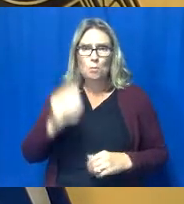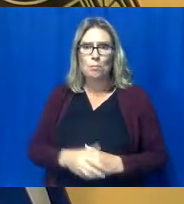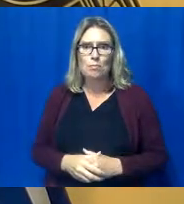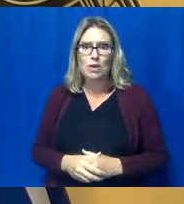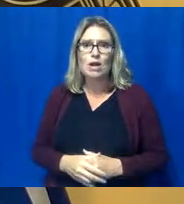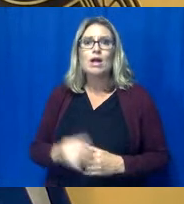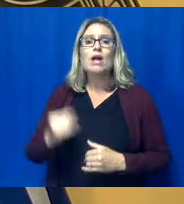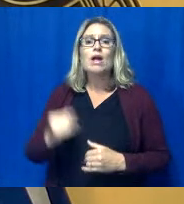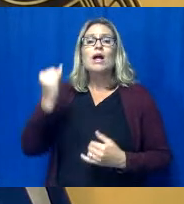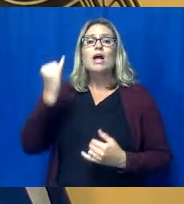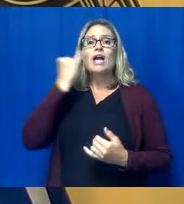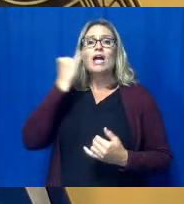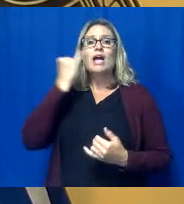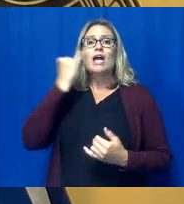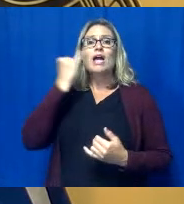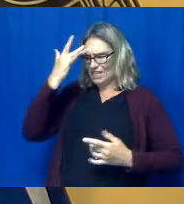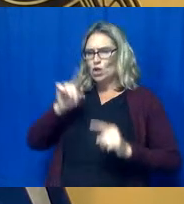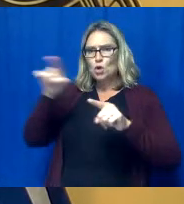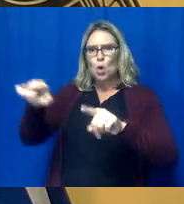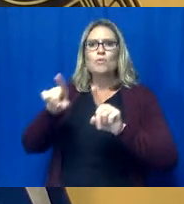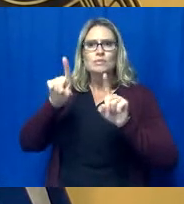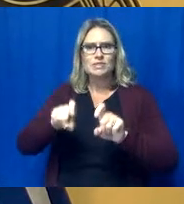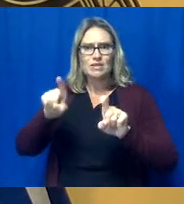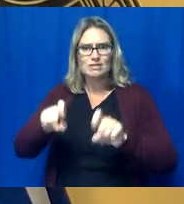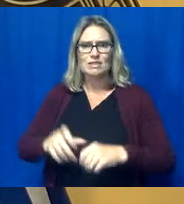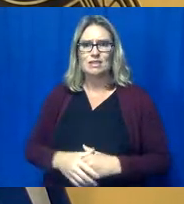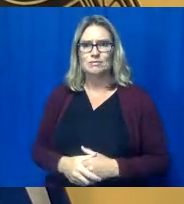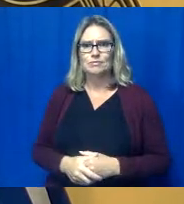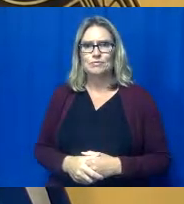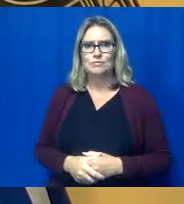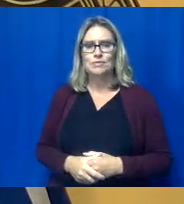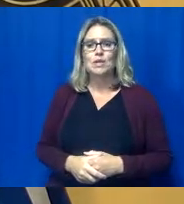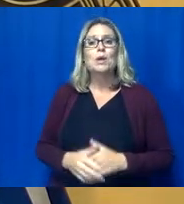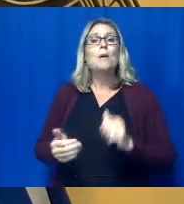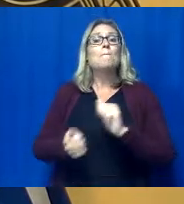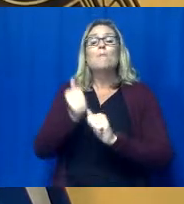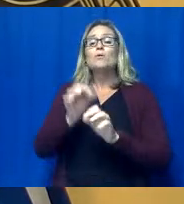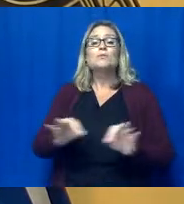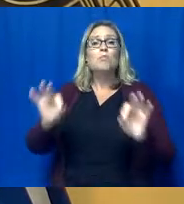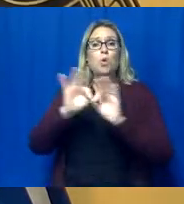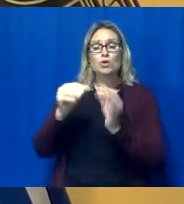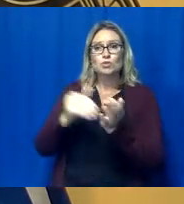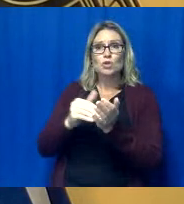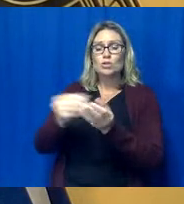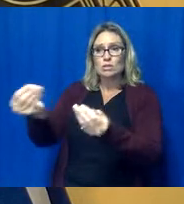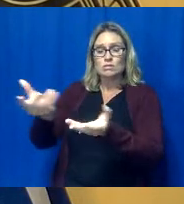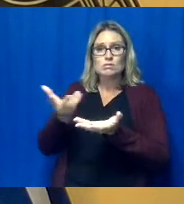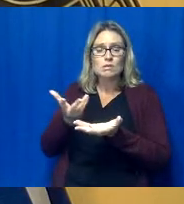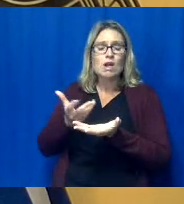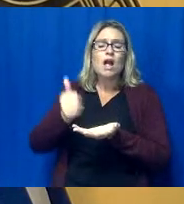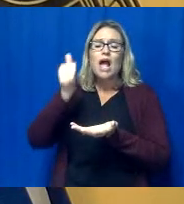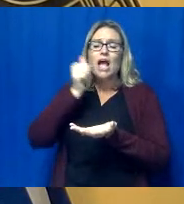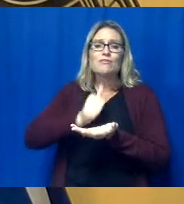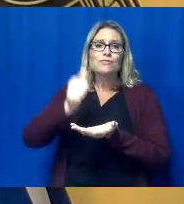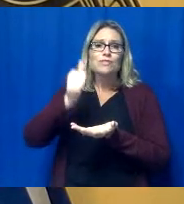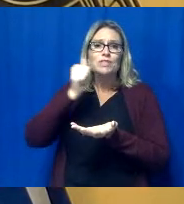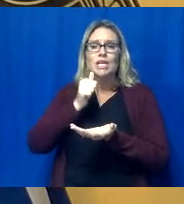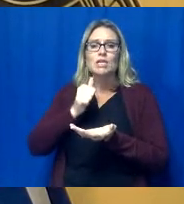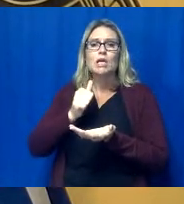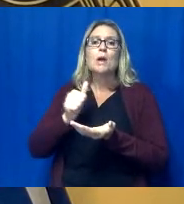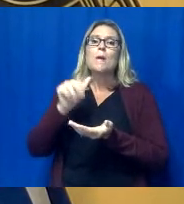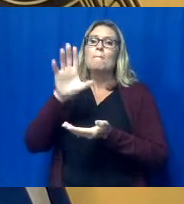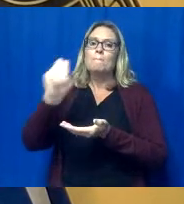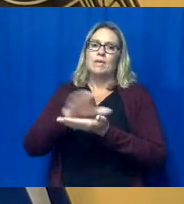have symptoms. And one of the most important things Dr. Russell reminds us at the end of all of her deliveries is being kind to one